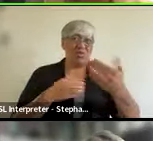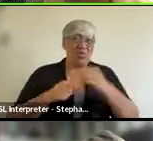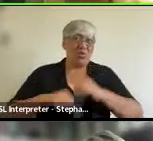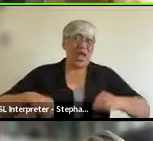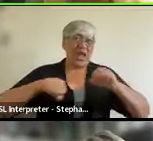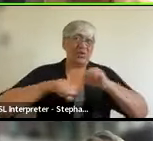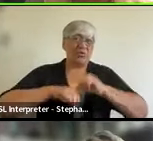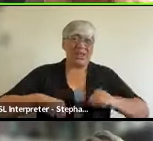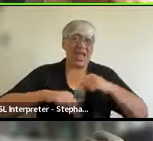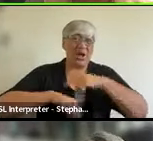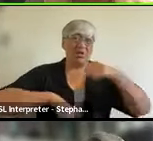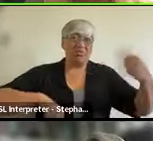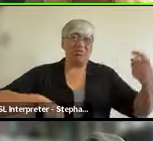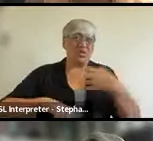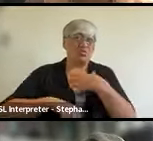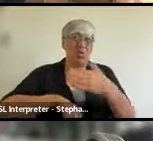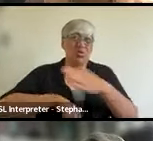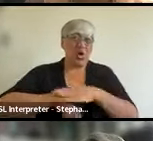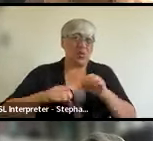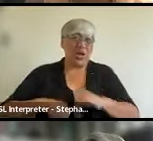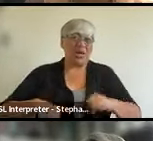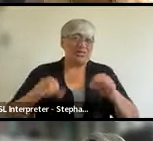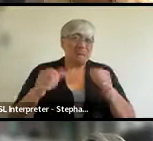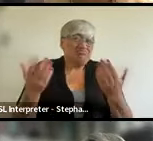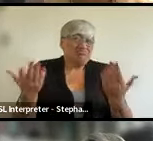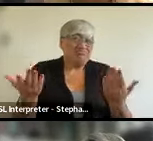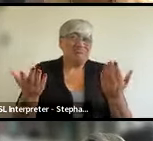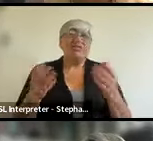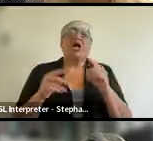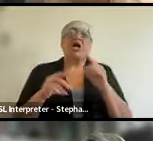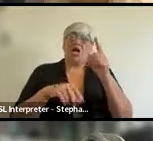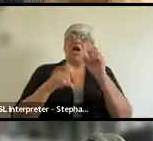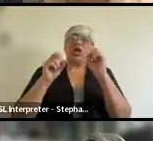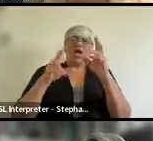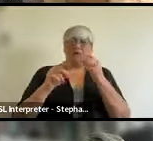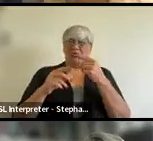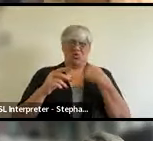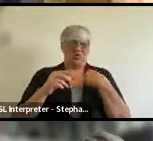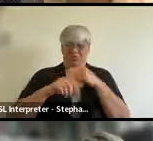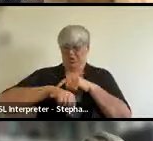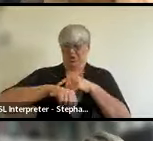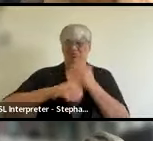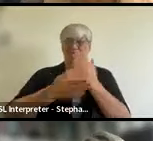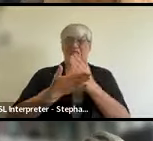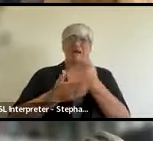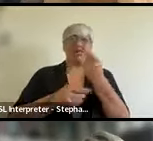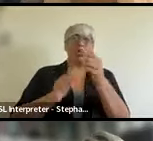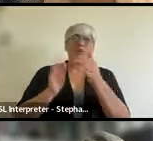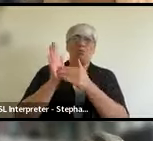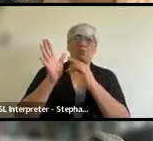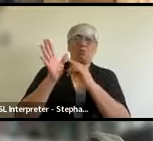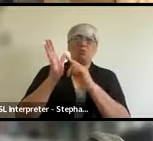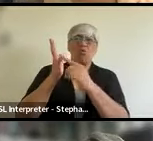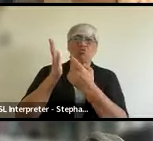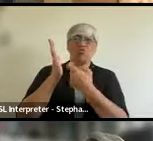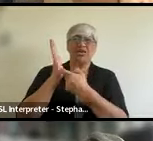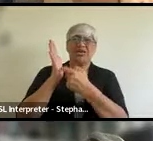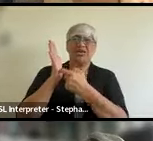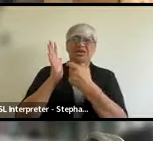Okay, thank you for that. Thank you. We are at time, but very quickly, Maureen, if you have a question.